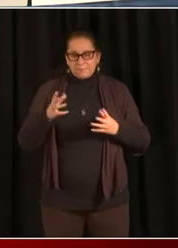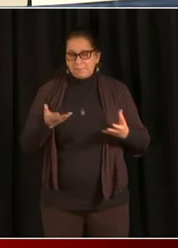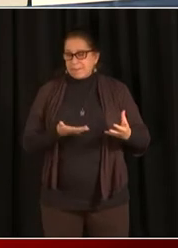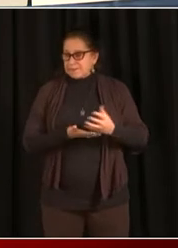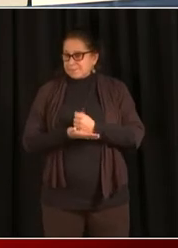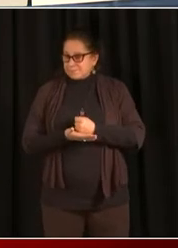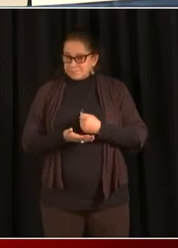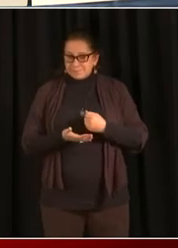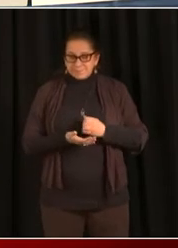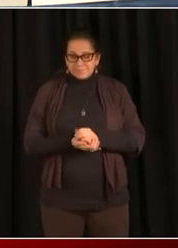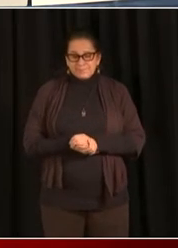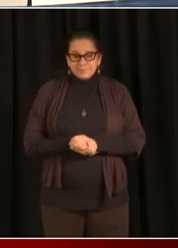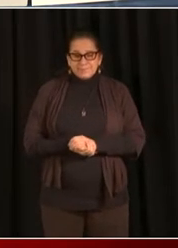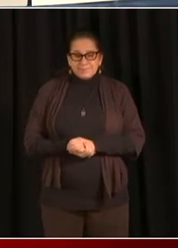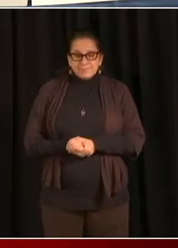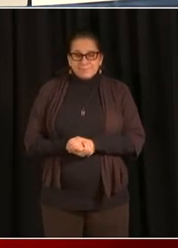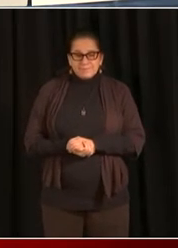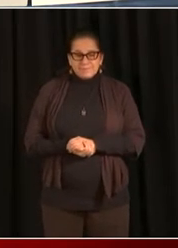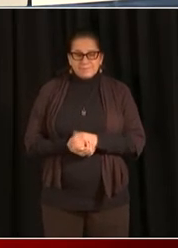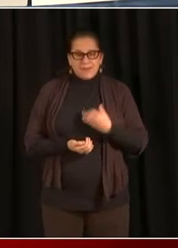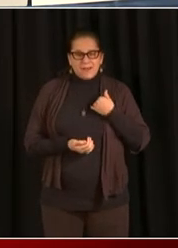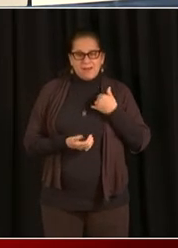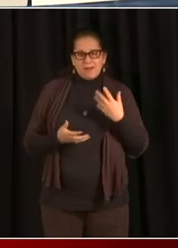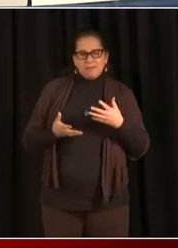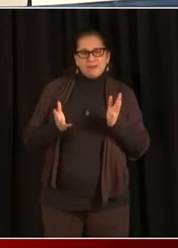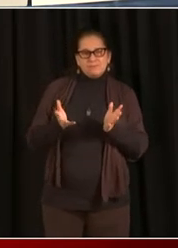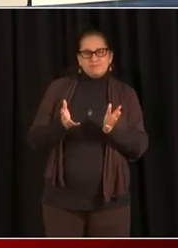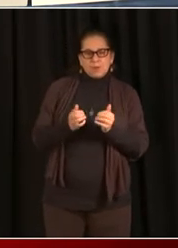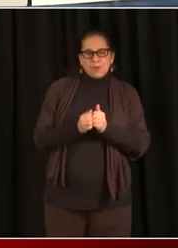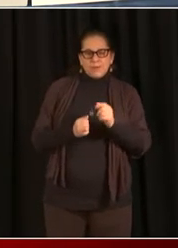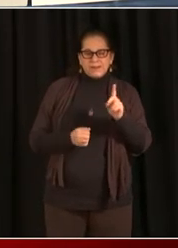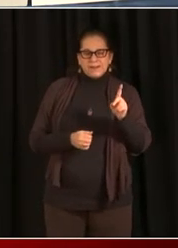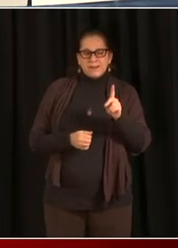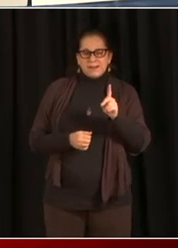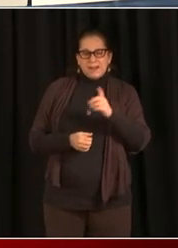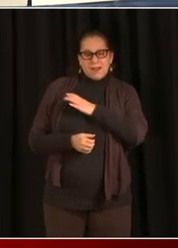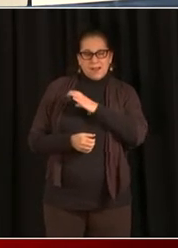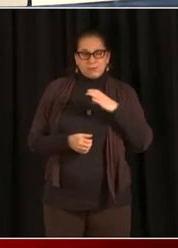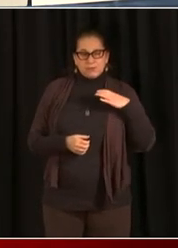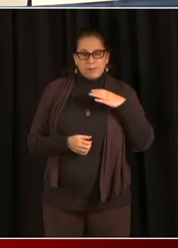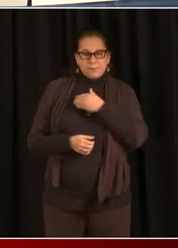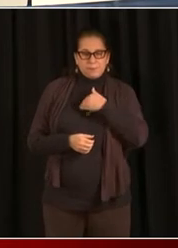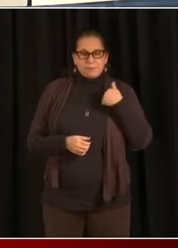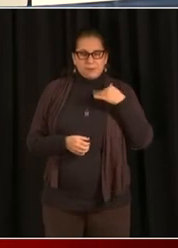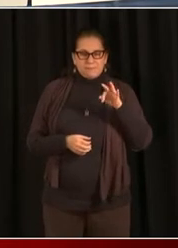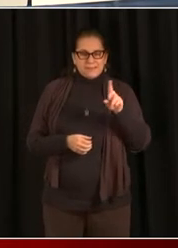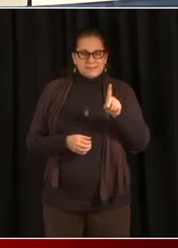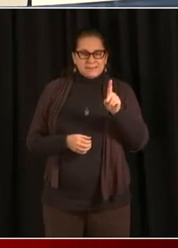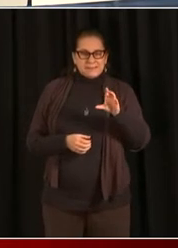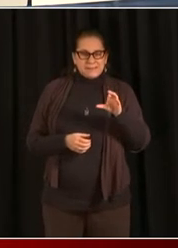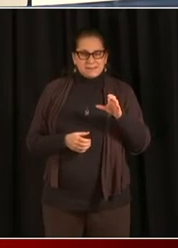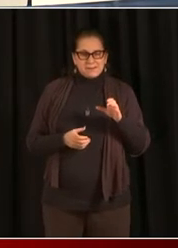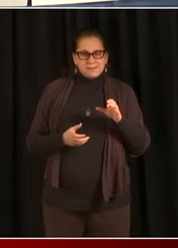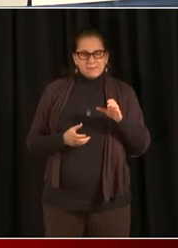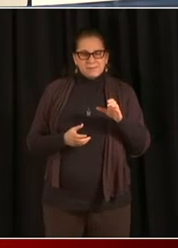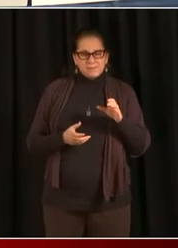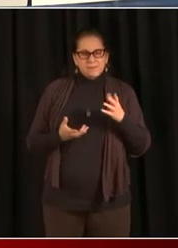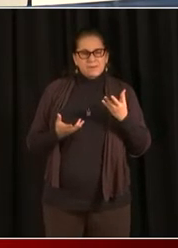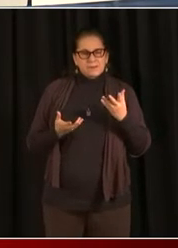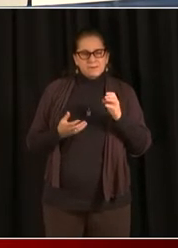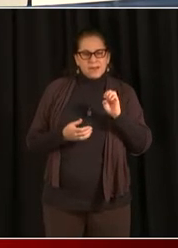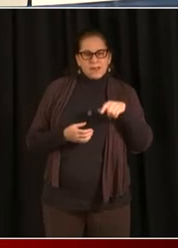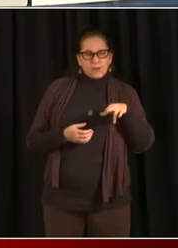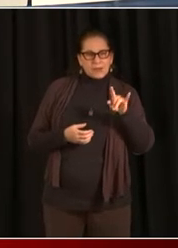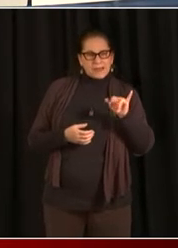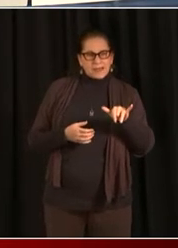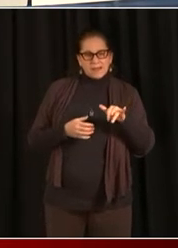with our council members with this administration, there is an equity consideration, and we do have a set aside